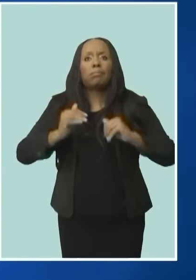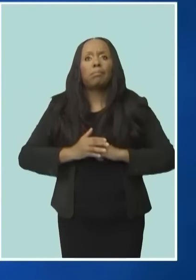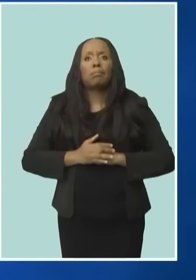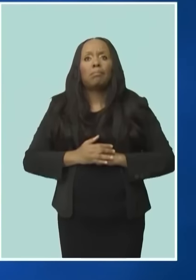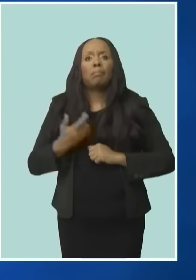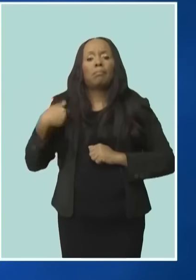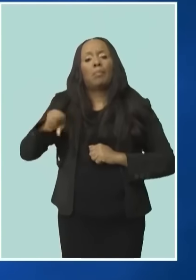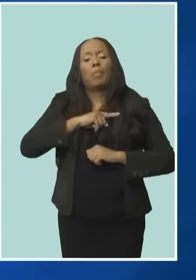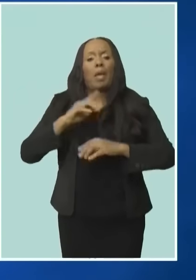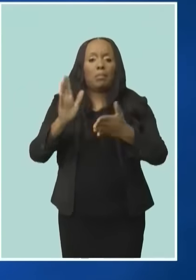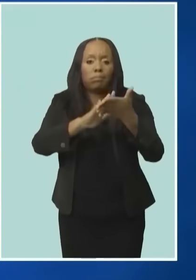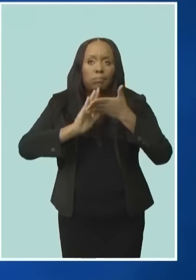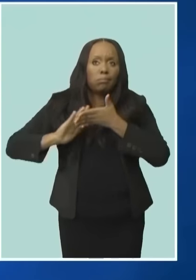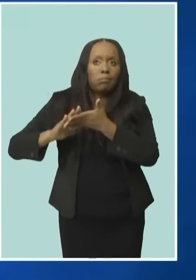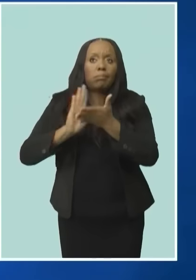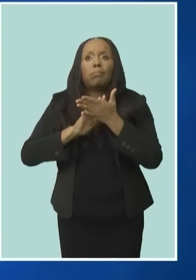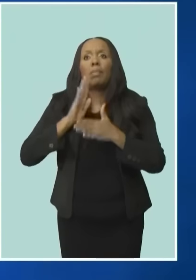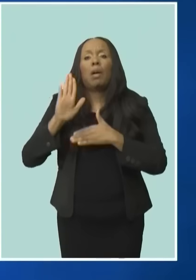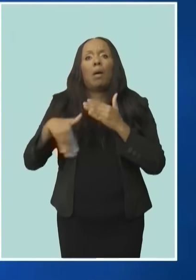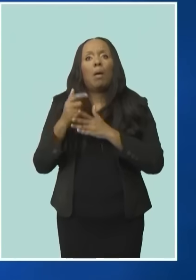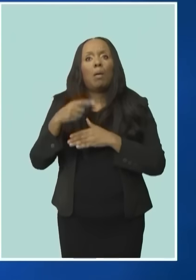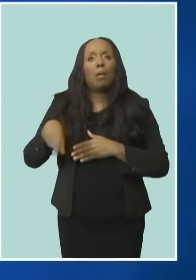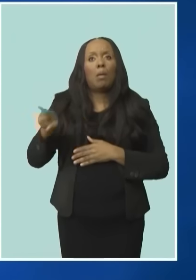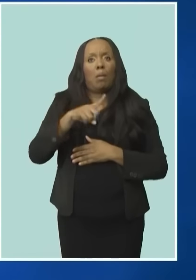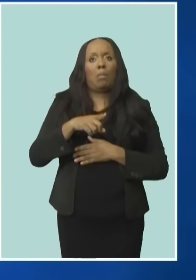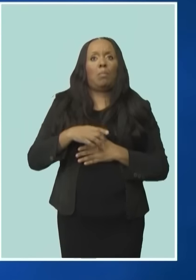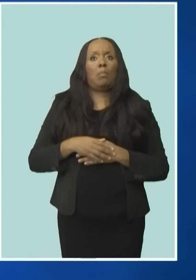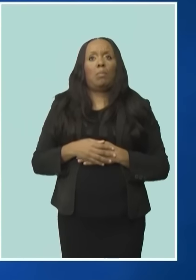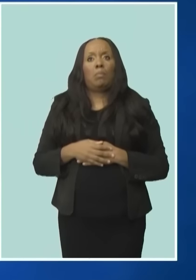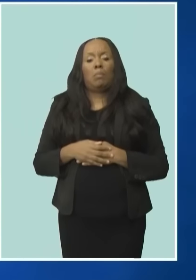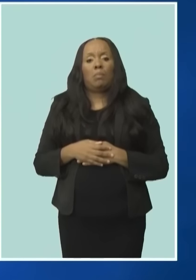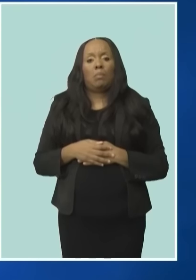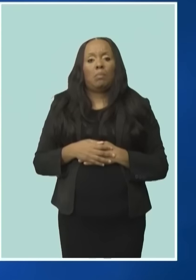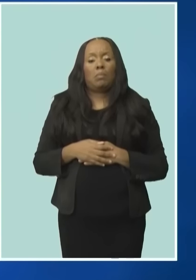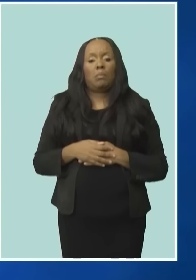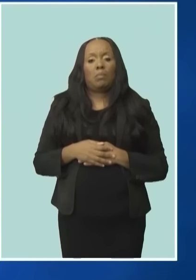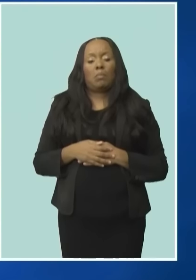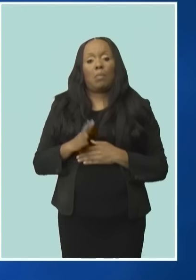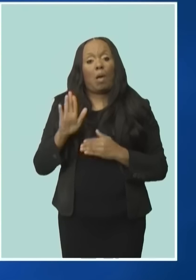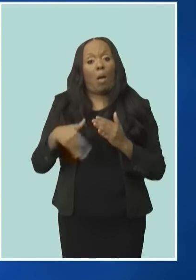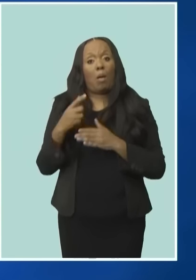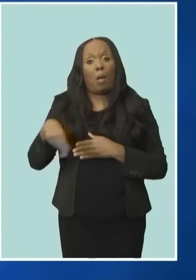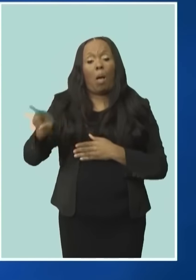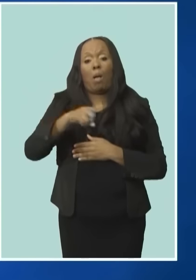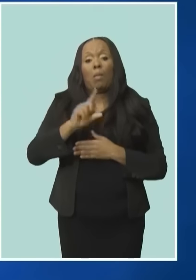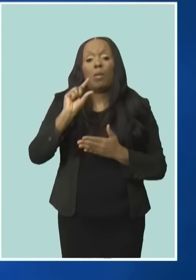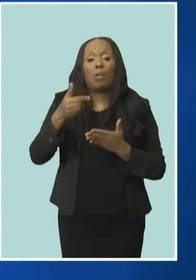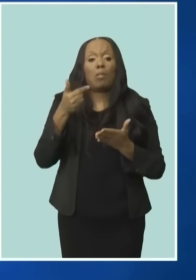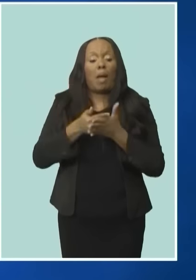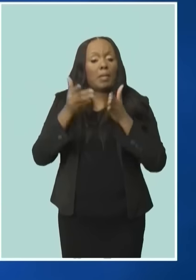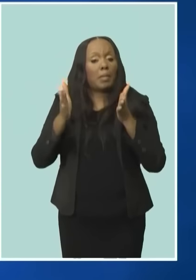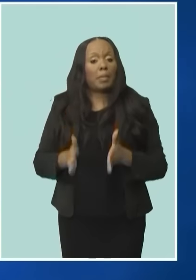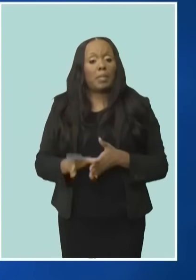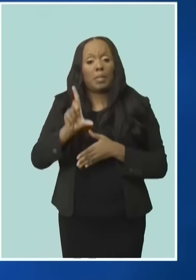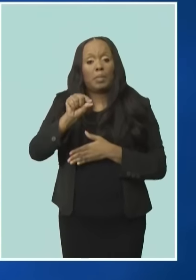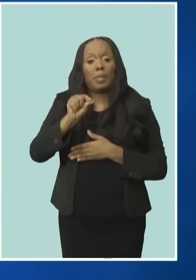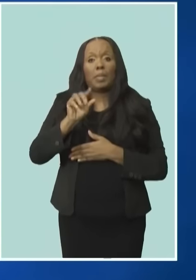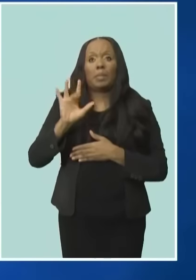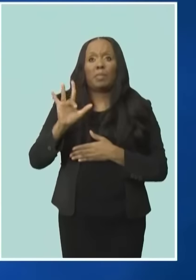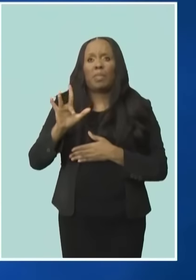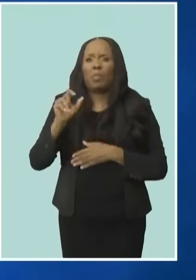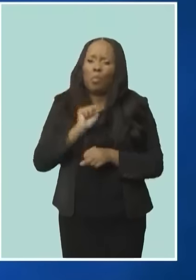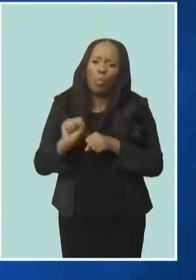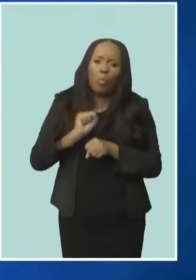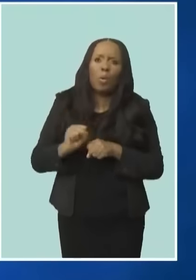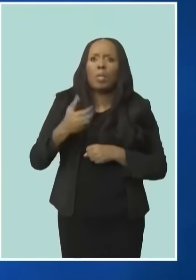commend graduates of 1 of 2025 for their hard work and dedication.